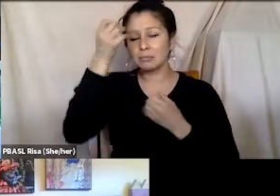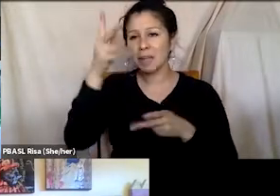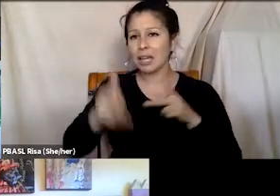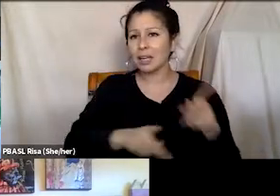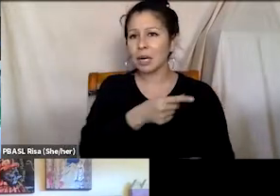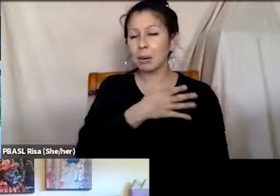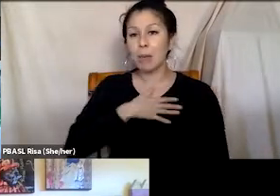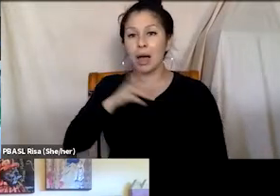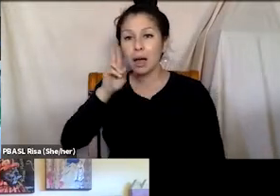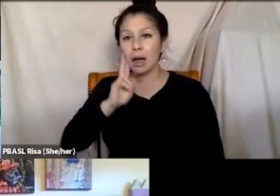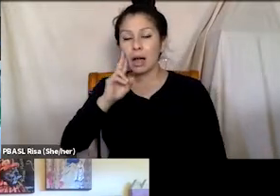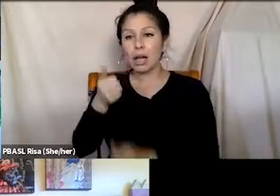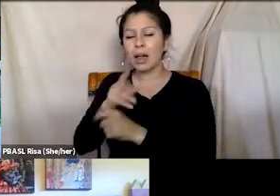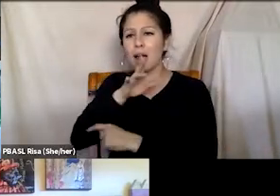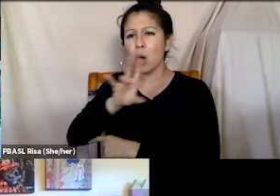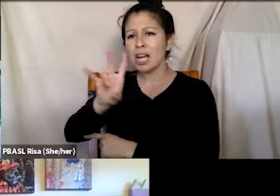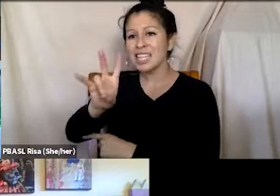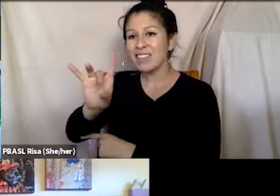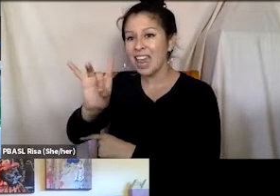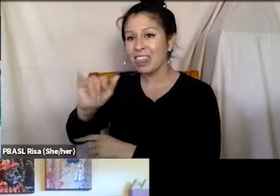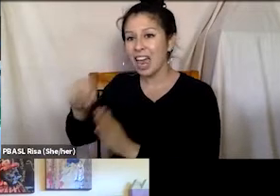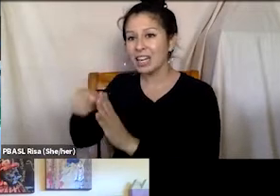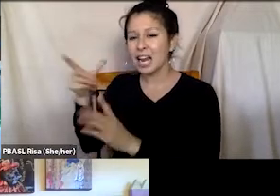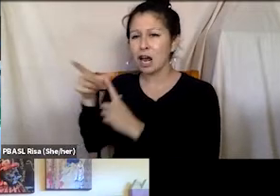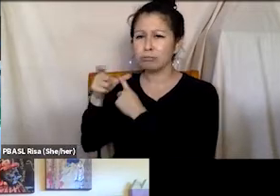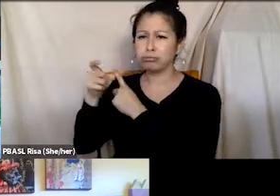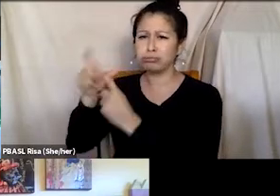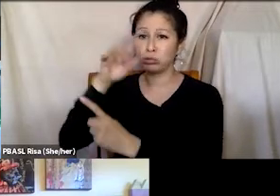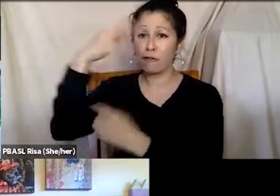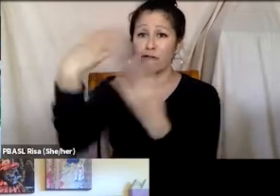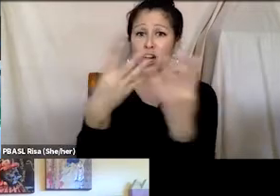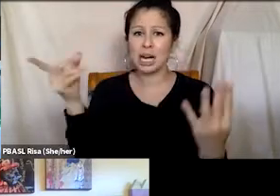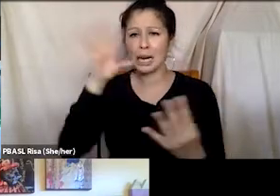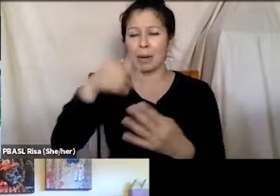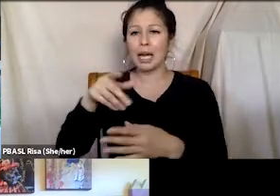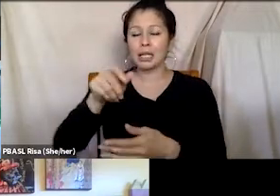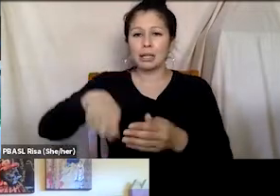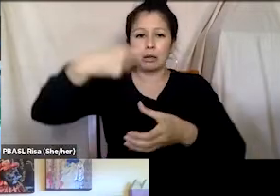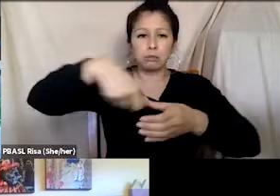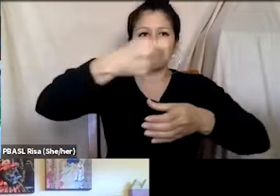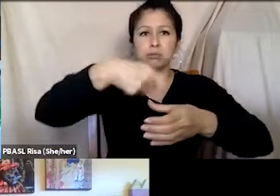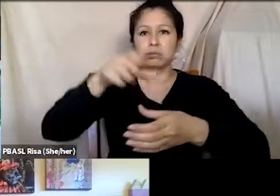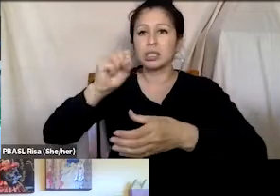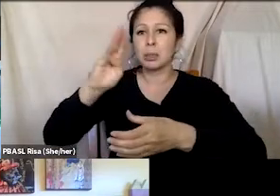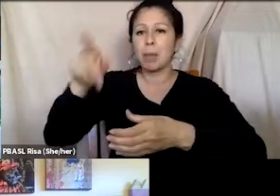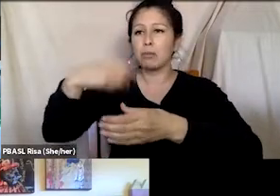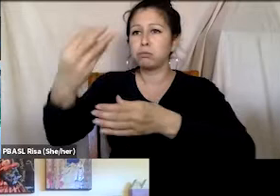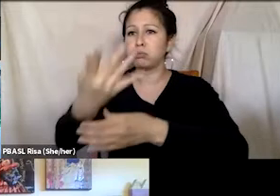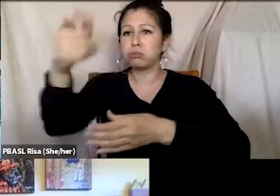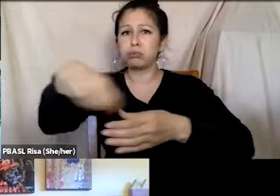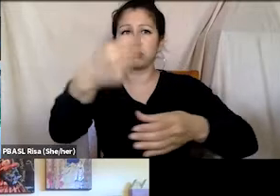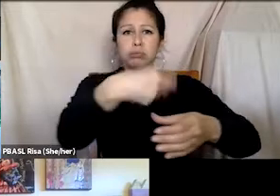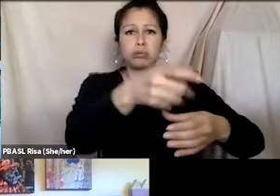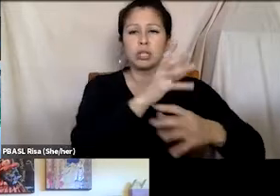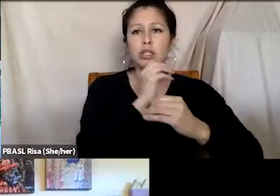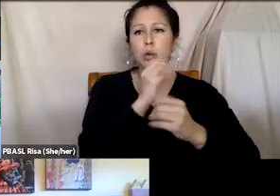My uncle, who was about 78 at the time, ran to the front line and he began to smudge everyone with sage, and he joined in the